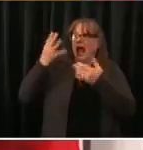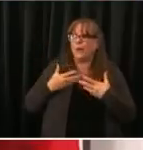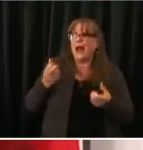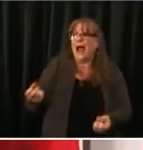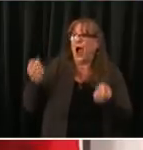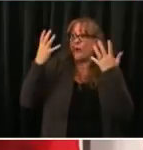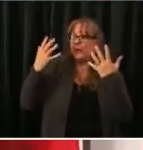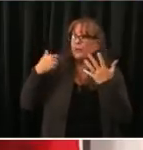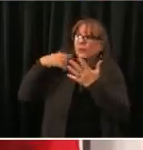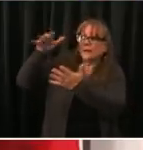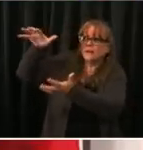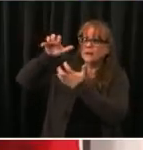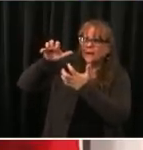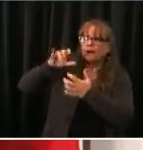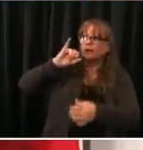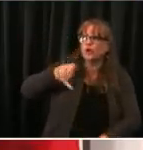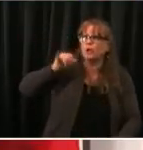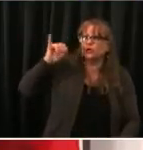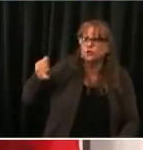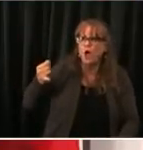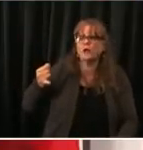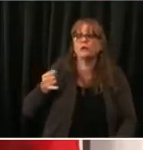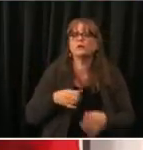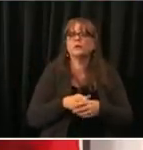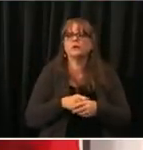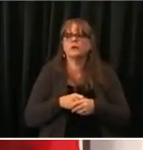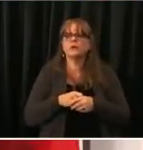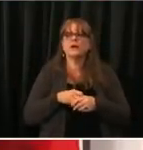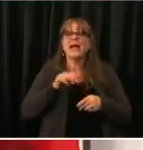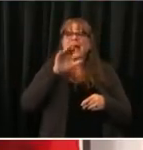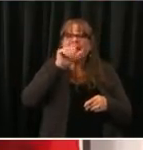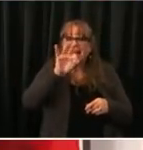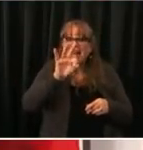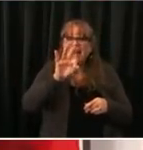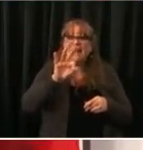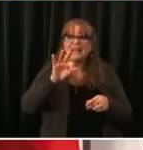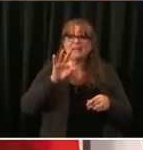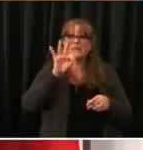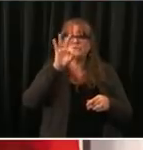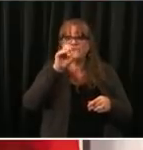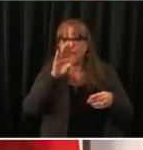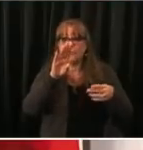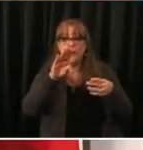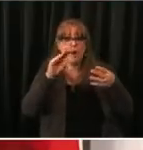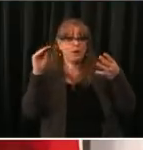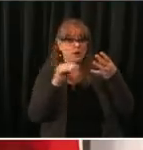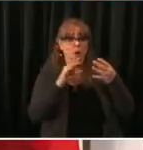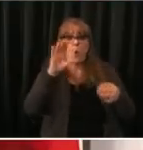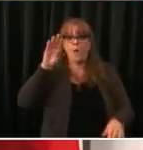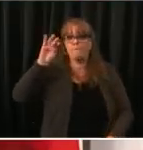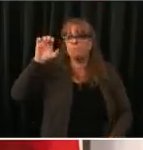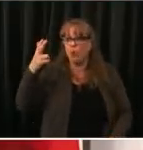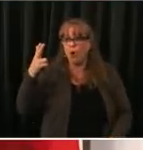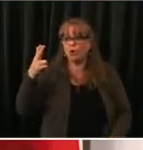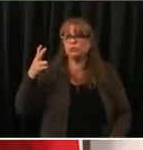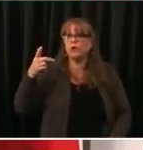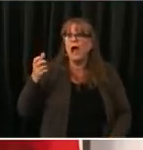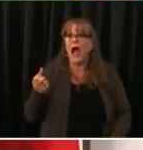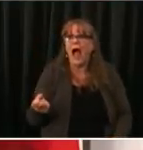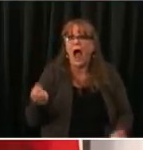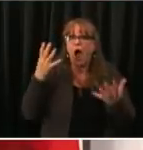vaccine so we can plan for it, whether that first week is late February or early March. How many will we get? How many will be distributed that first week, and what will be the